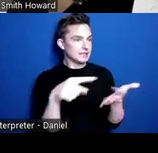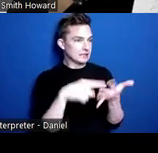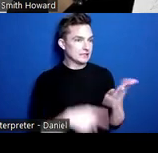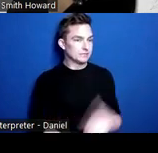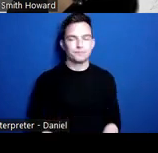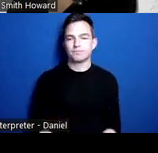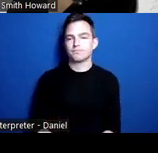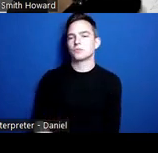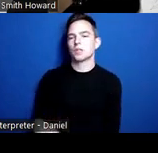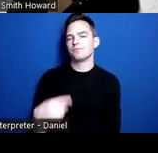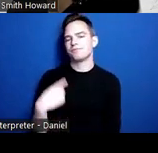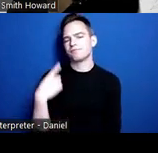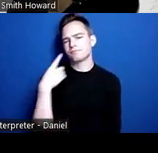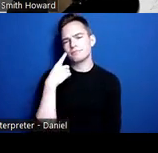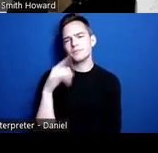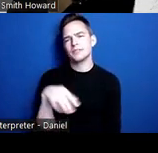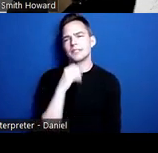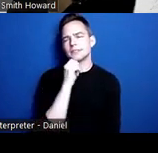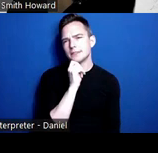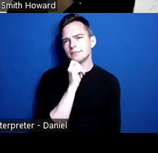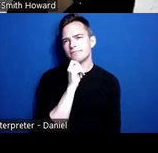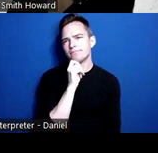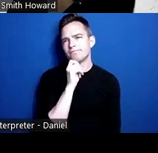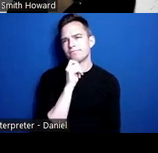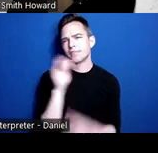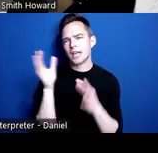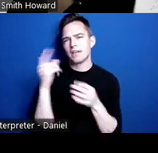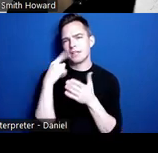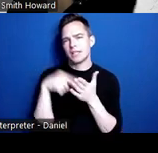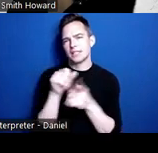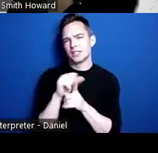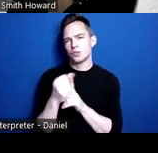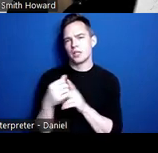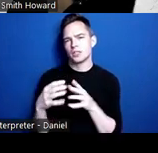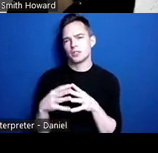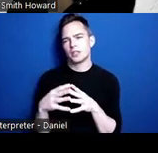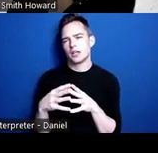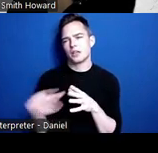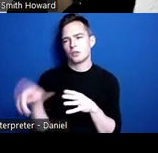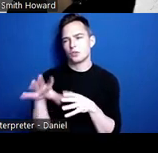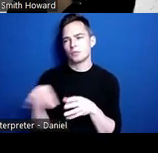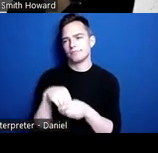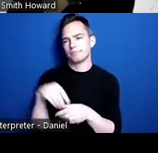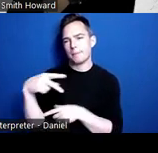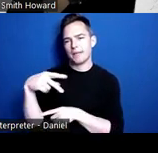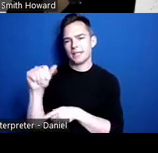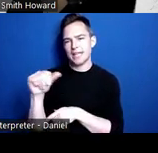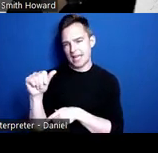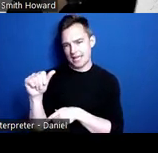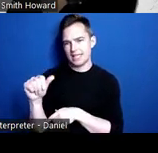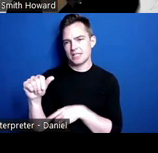Well, and I think I definitely think in this situation, you know, for those that are part of the PNAs, think about